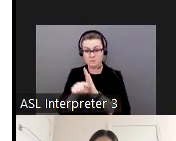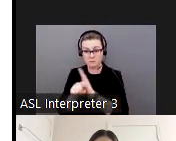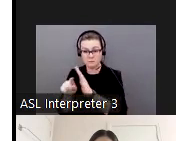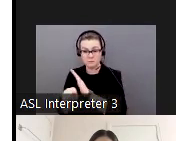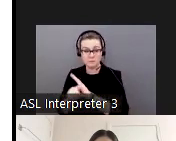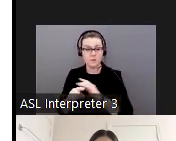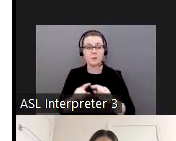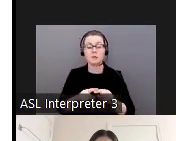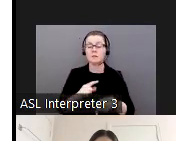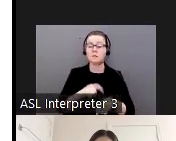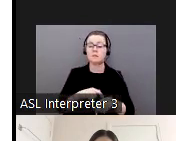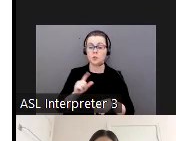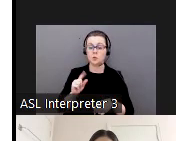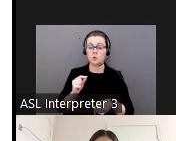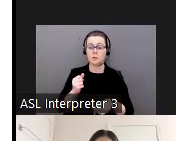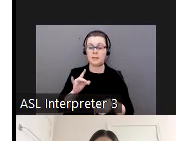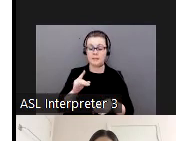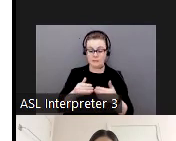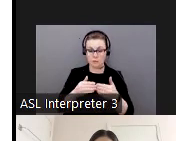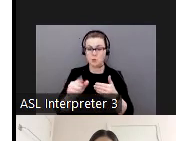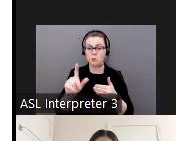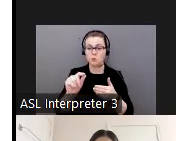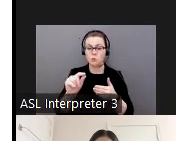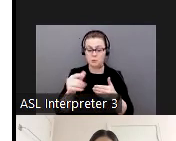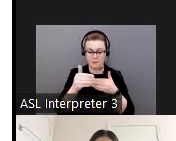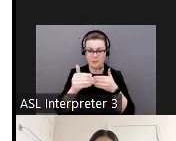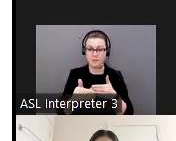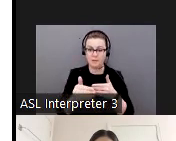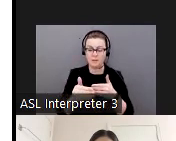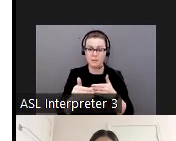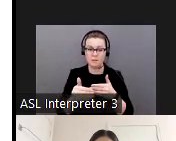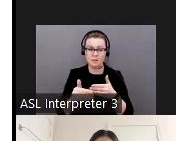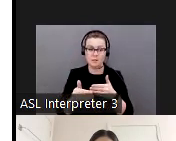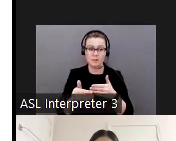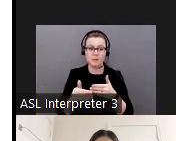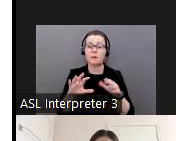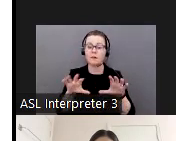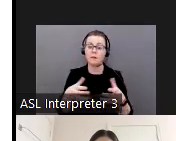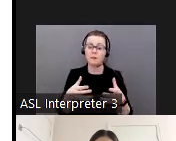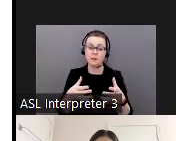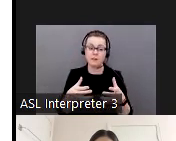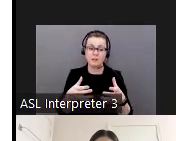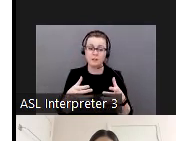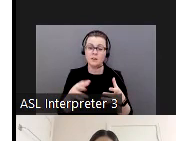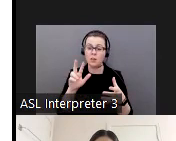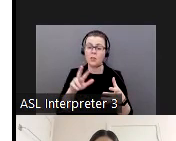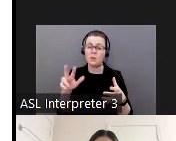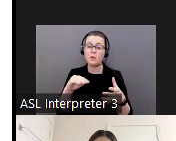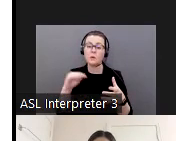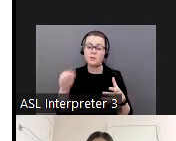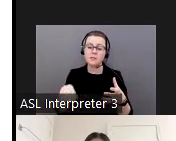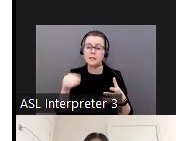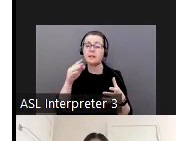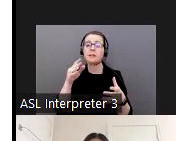2020, older women represented about 1/3 of all women and girls killed by violence in Canada. So this means